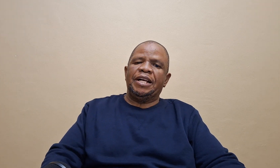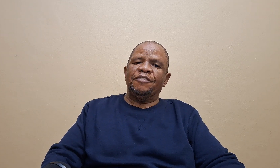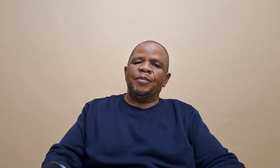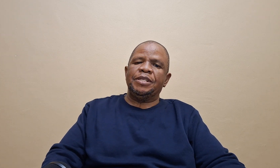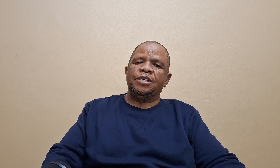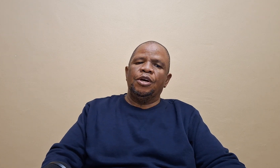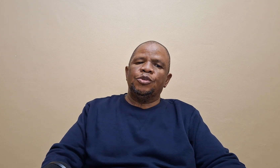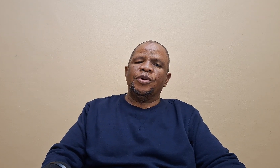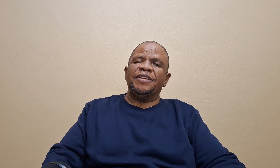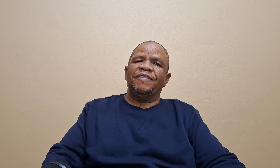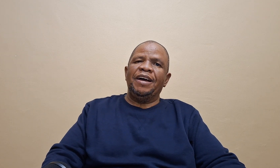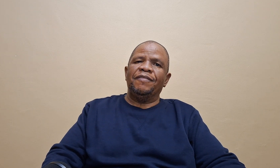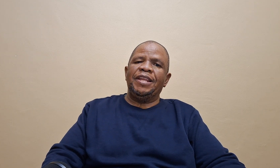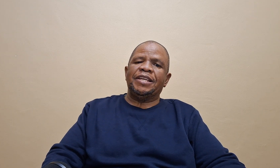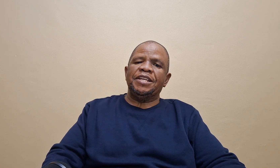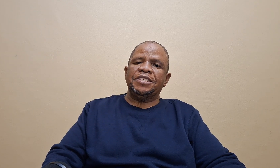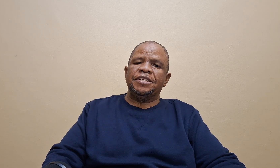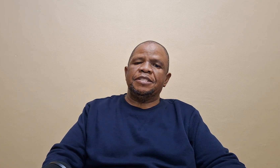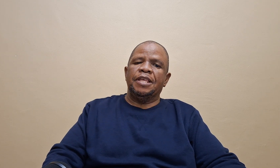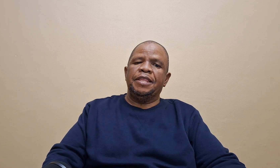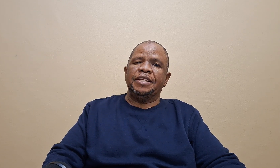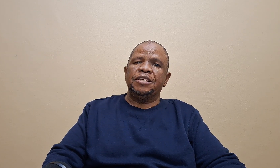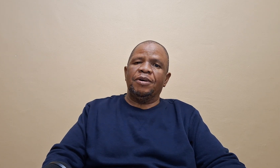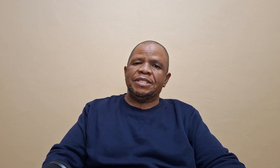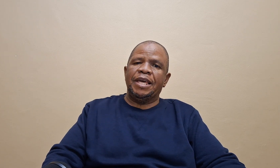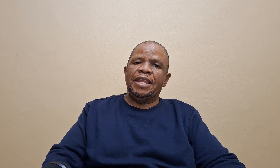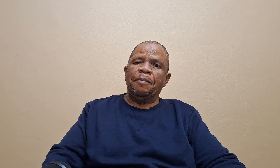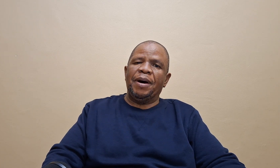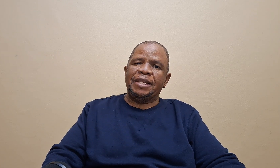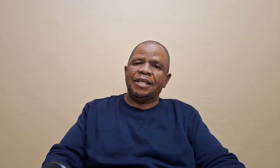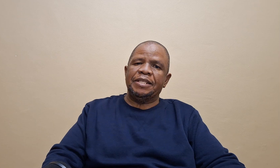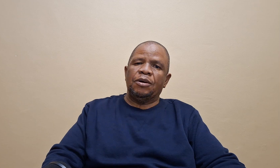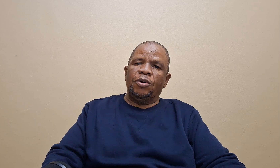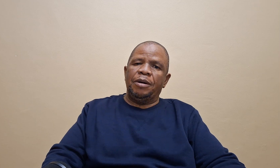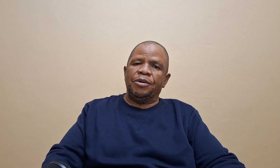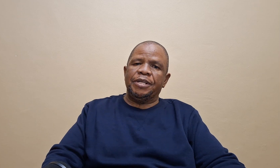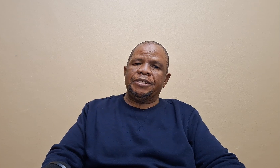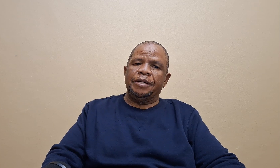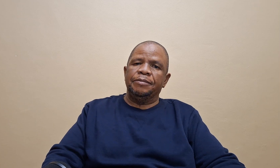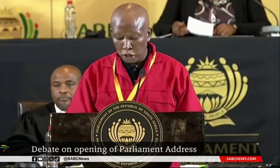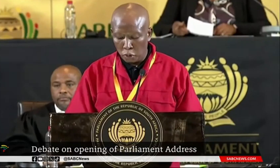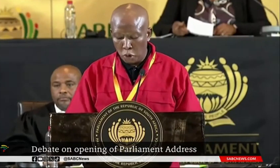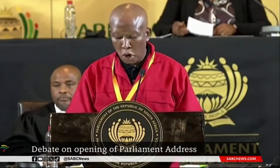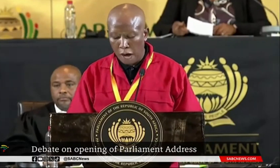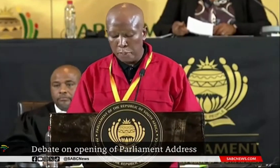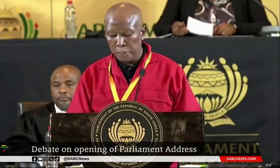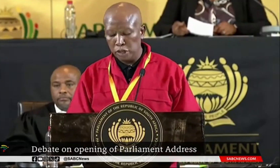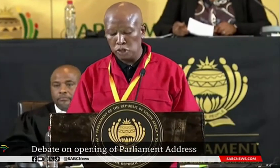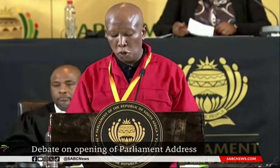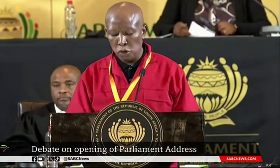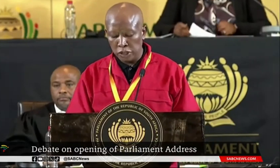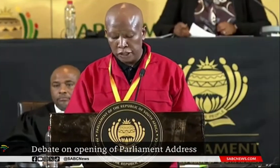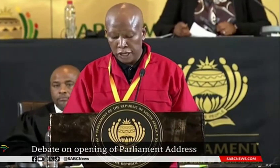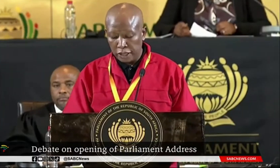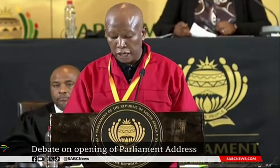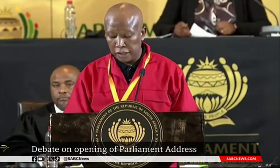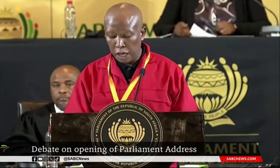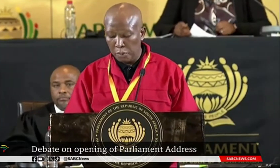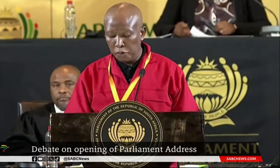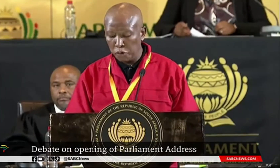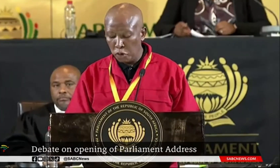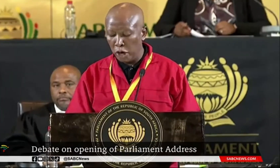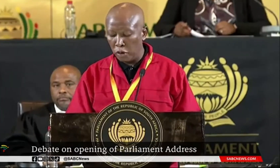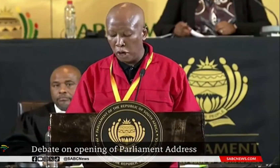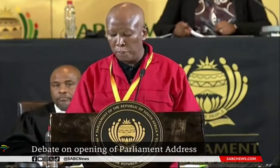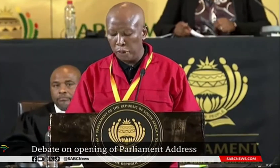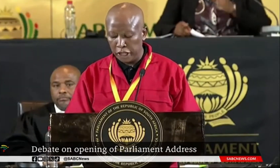DA in government to revive allegations that he was an apartheid collaborator. We grew up being told that